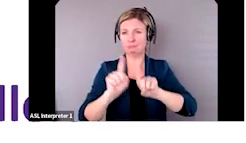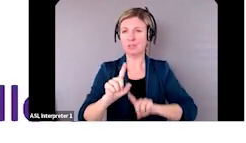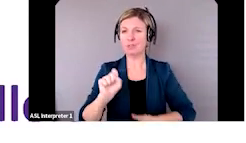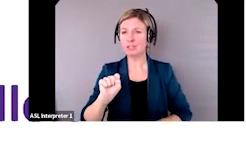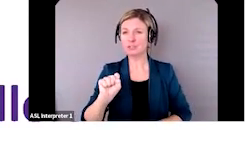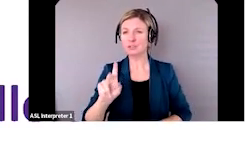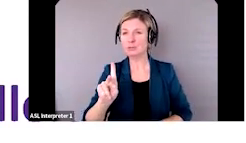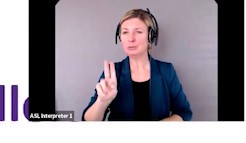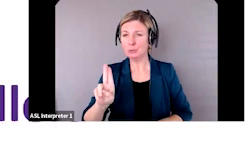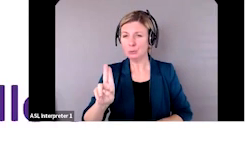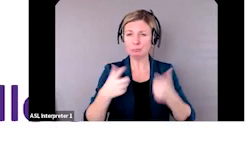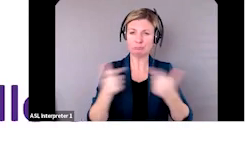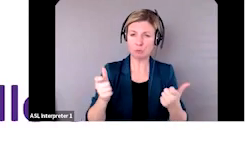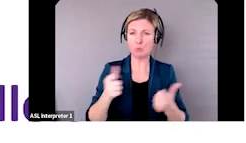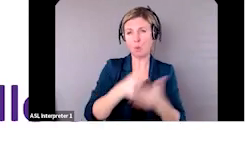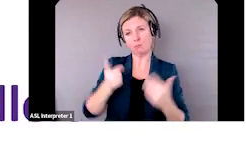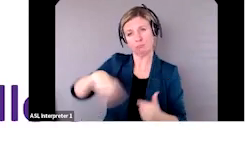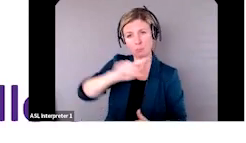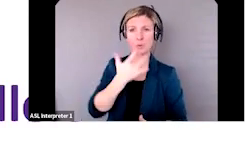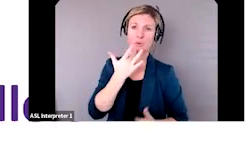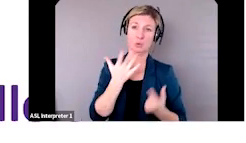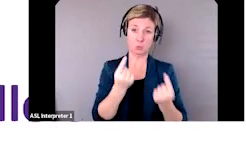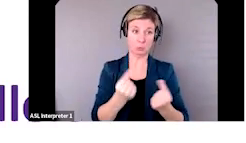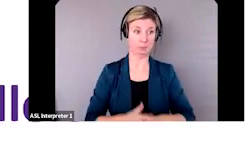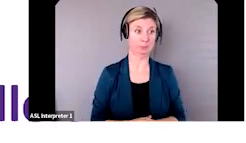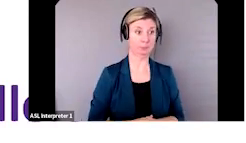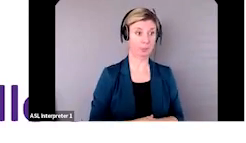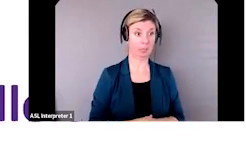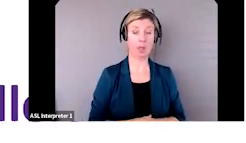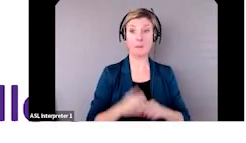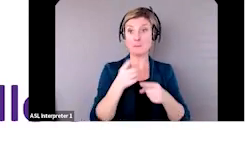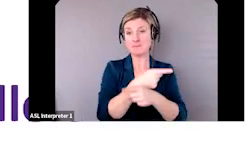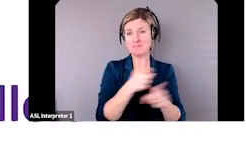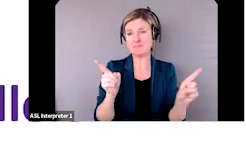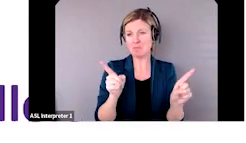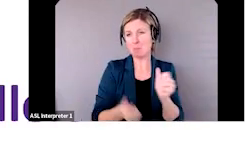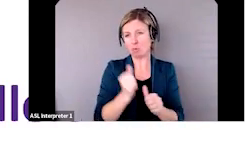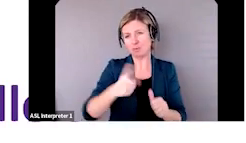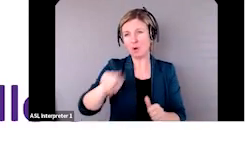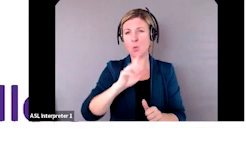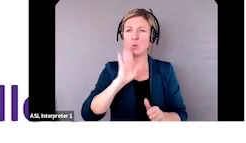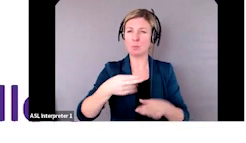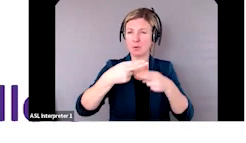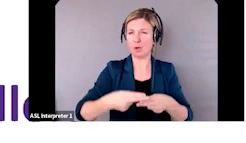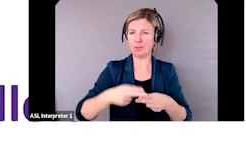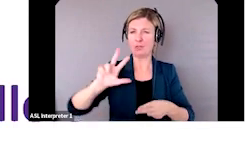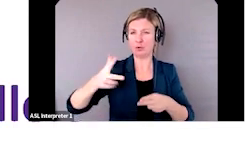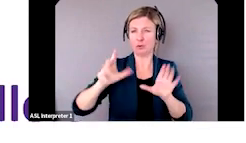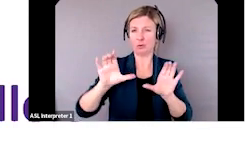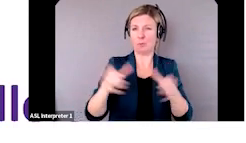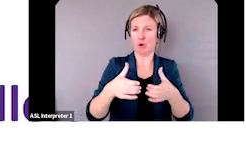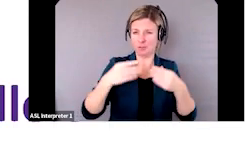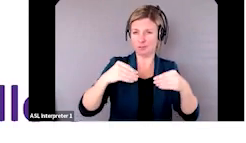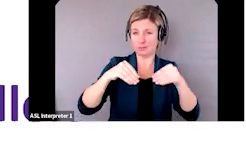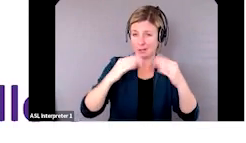Third-party sellers. So most of the people here will be considered third-party sellers, and the majority of sellers